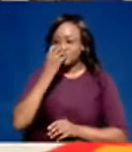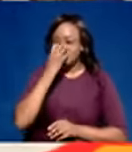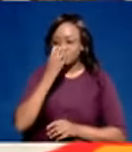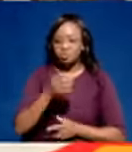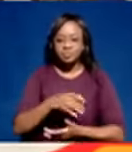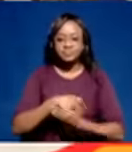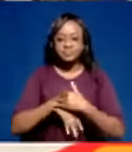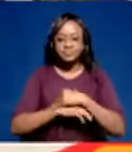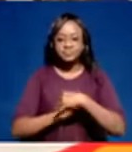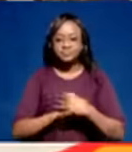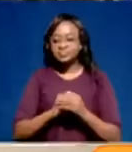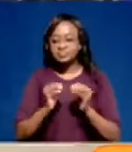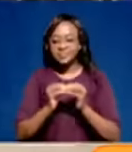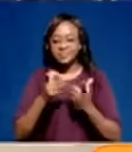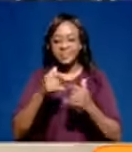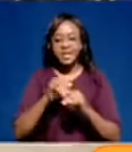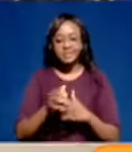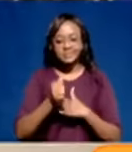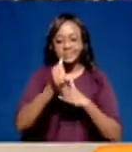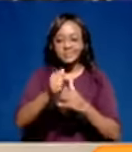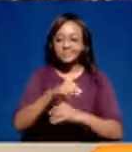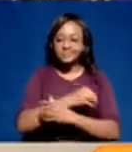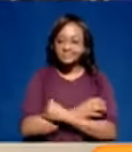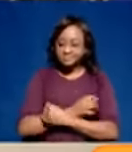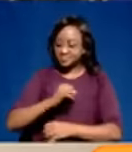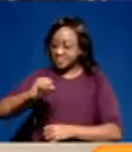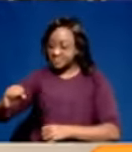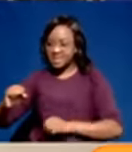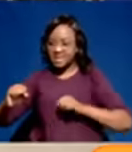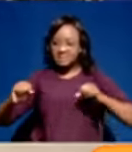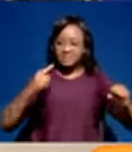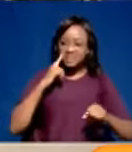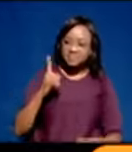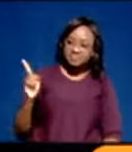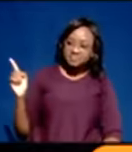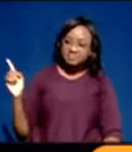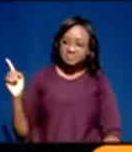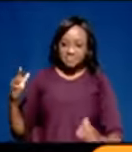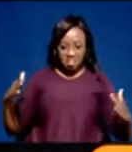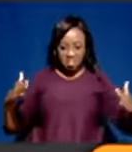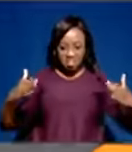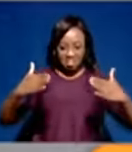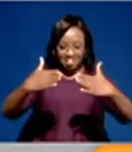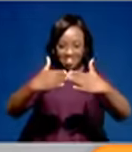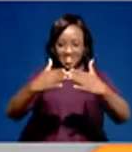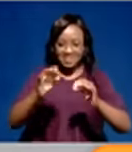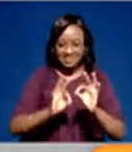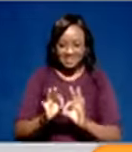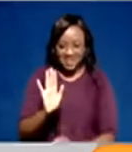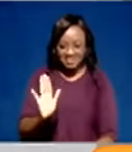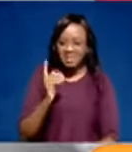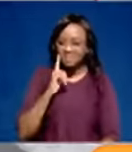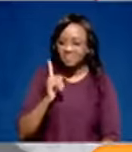positioned at the head of the half circle, giving the sitting arrangement an ironic arrowhead tip. Attorney General Justin